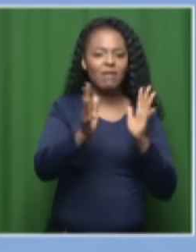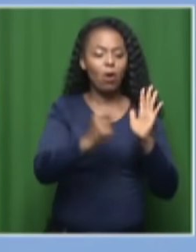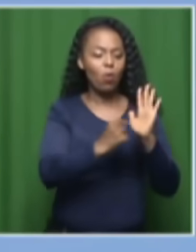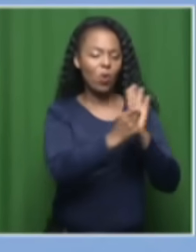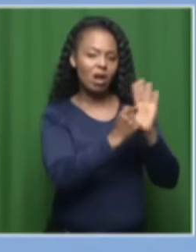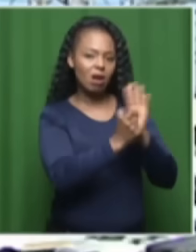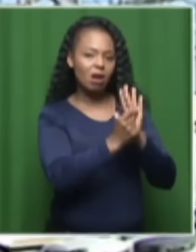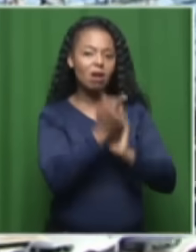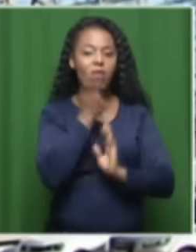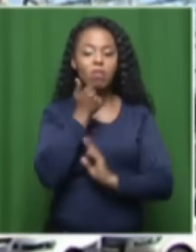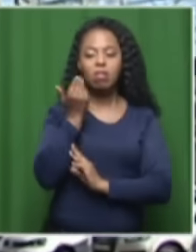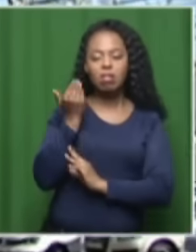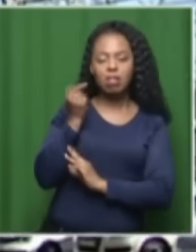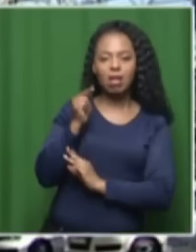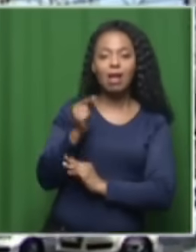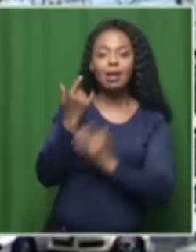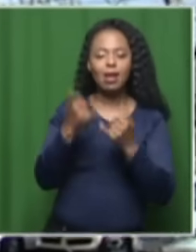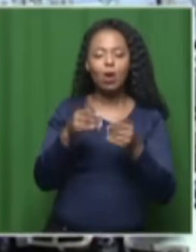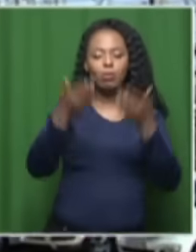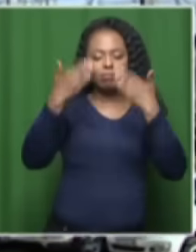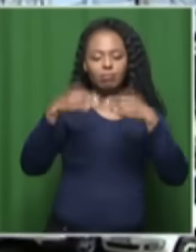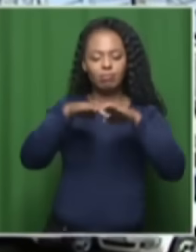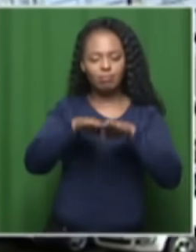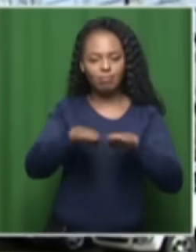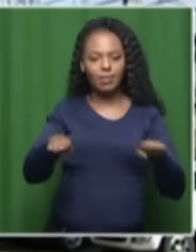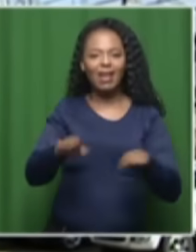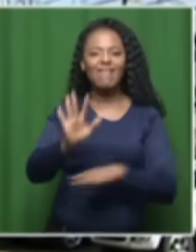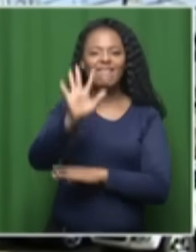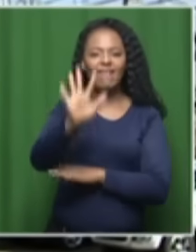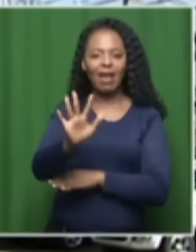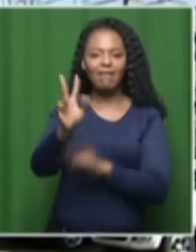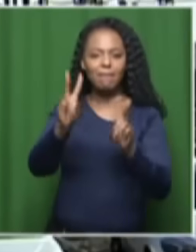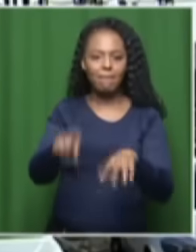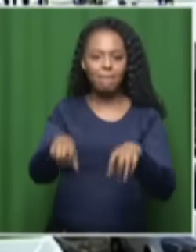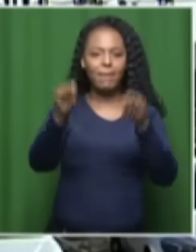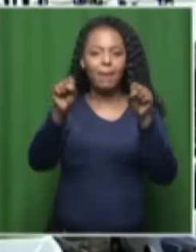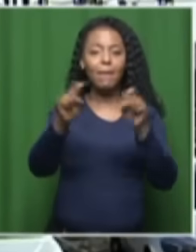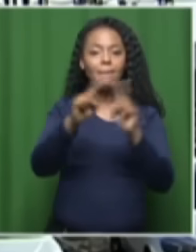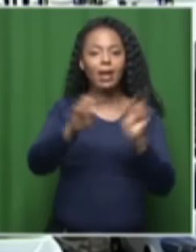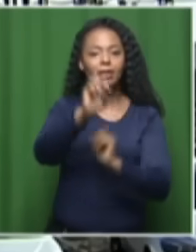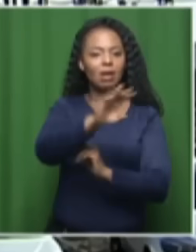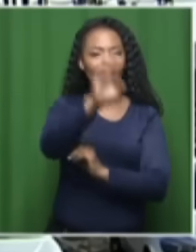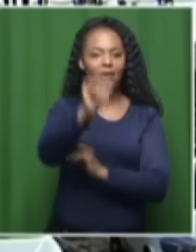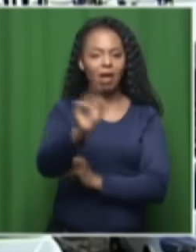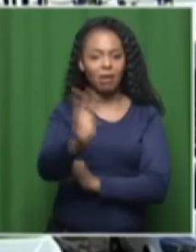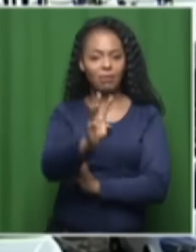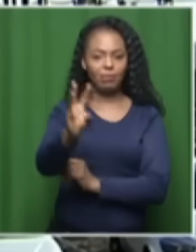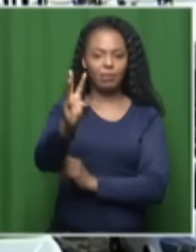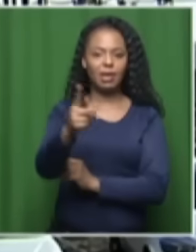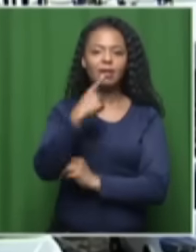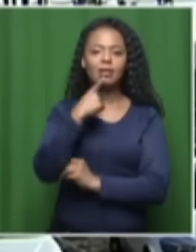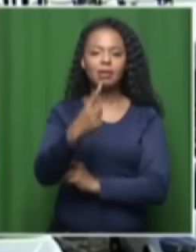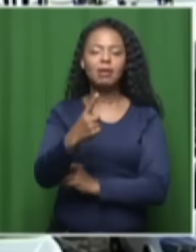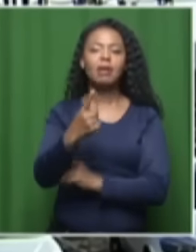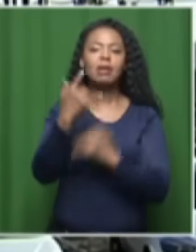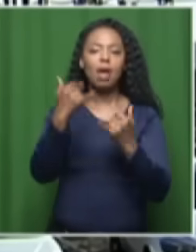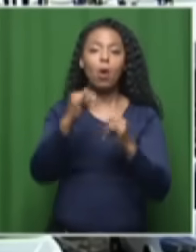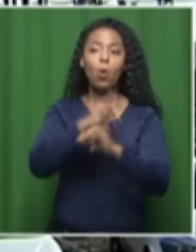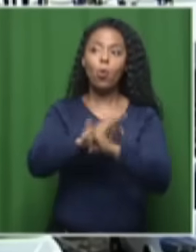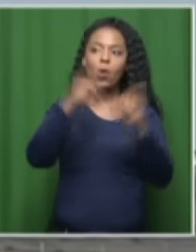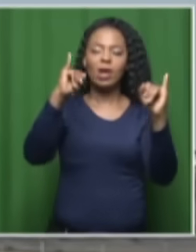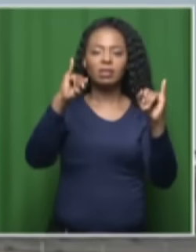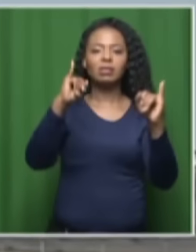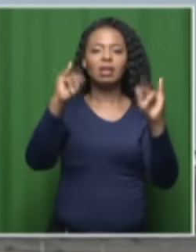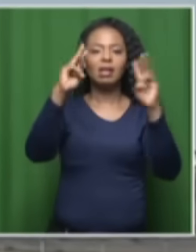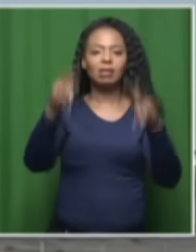week. We are now on stage 5, but Eskom has been subjecting South Africans to perhaps its worst ever electricity